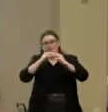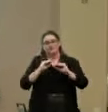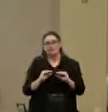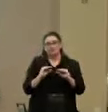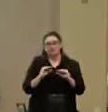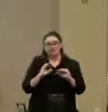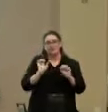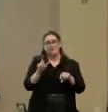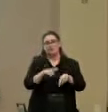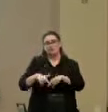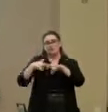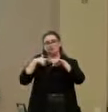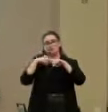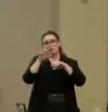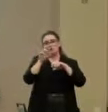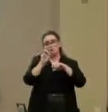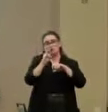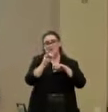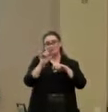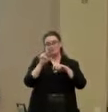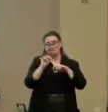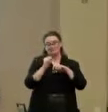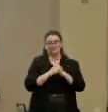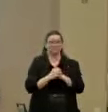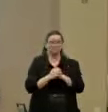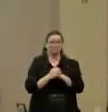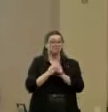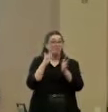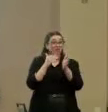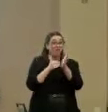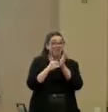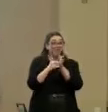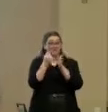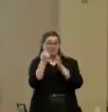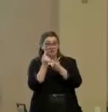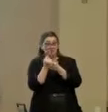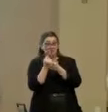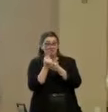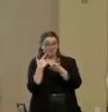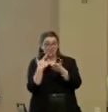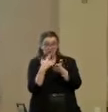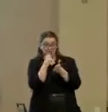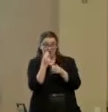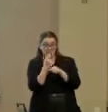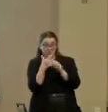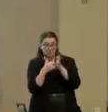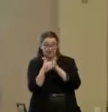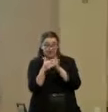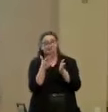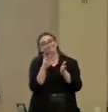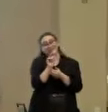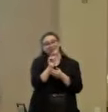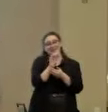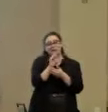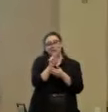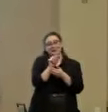calm state. That being said, another treatment that's often underutilized is Accutane.